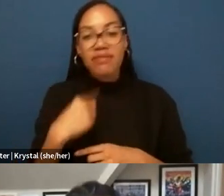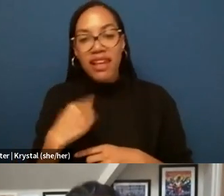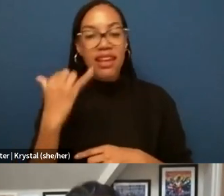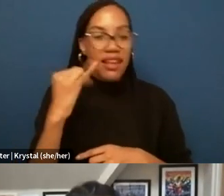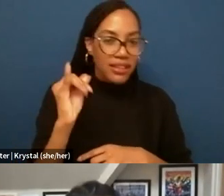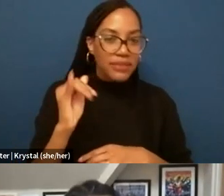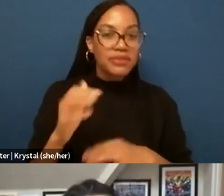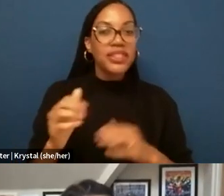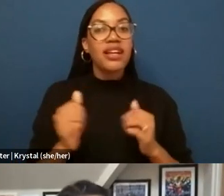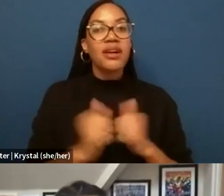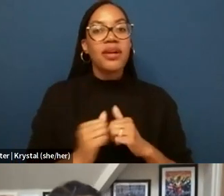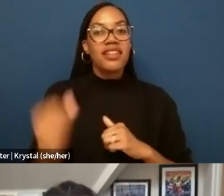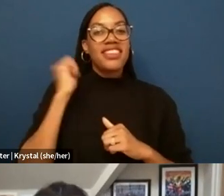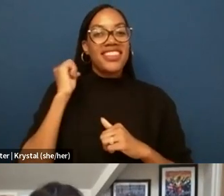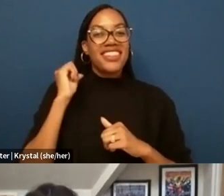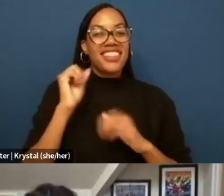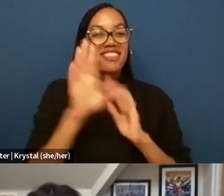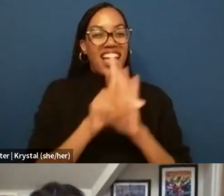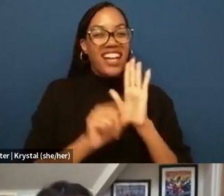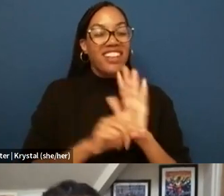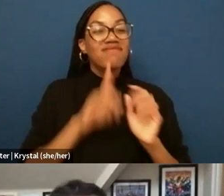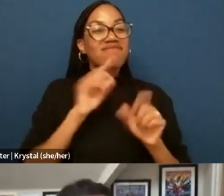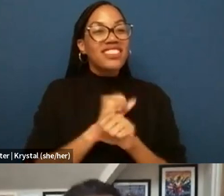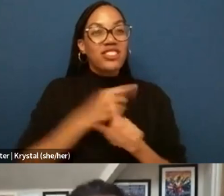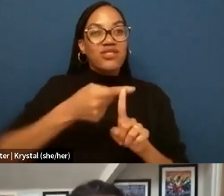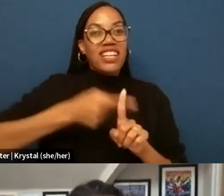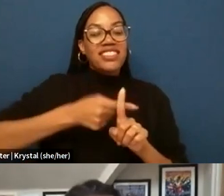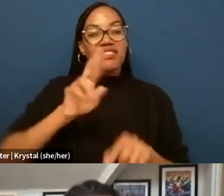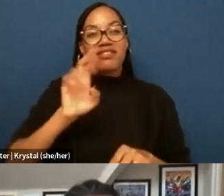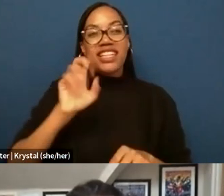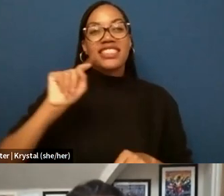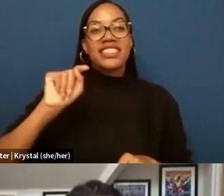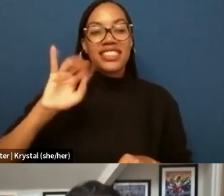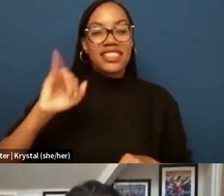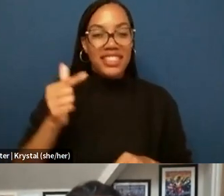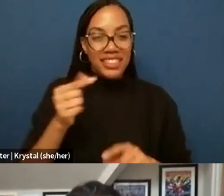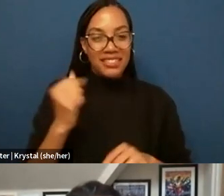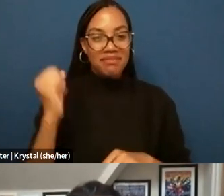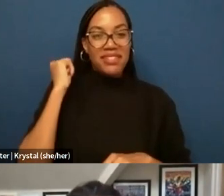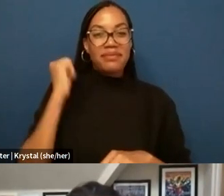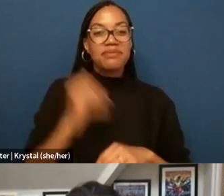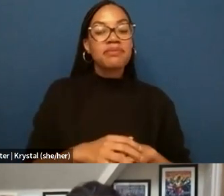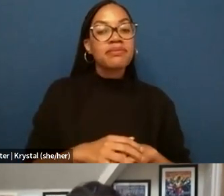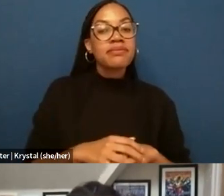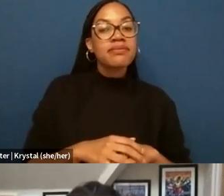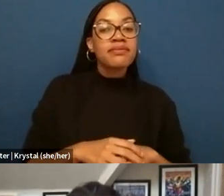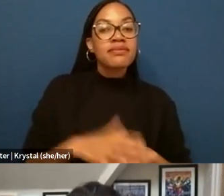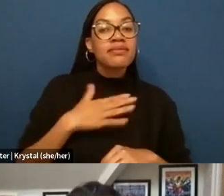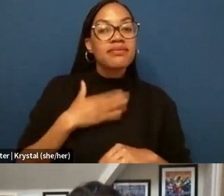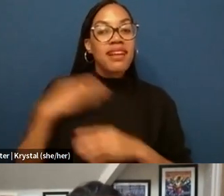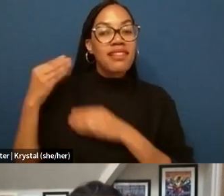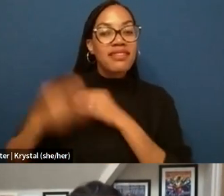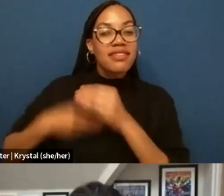rental background for y'all to enjoy behind me. So far as the lineages that I'm bringing